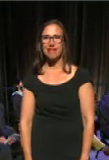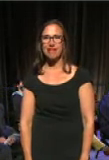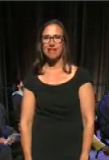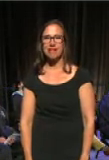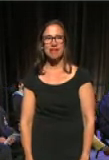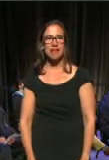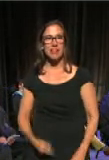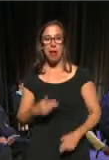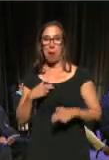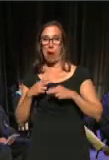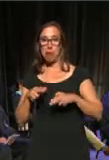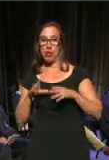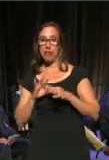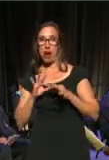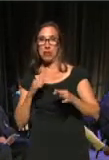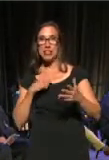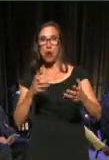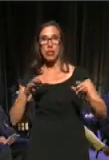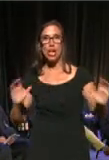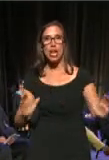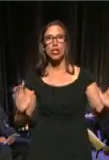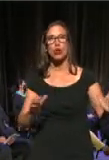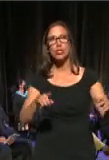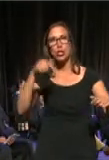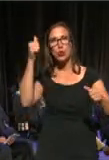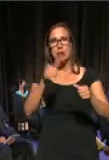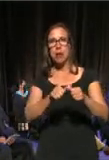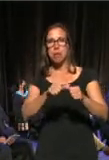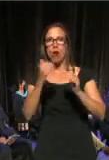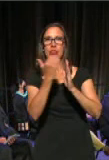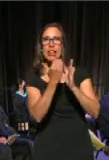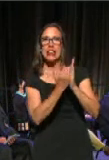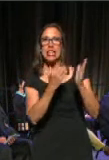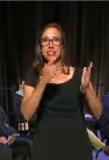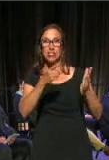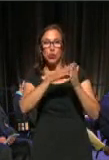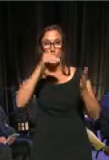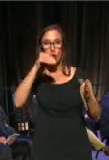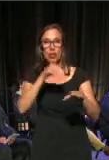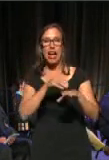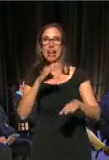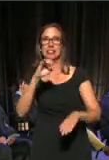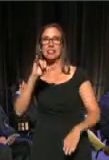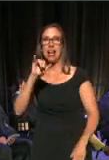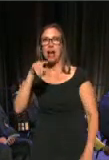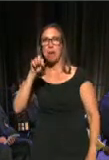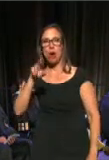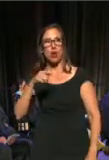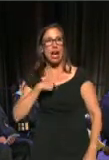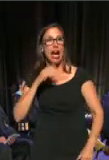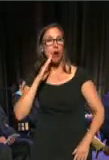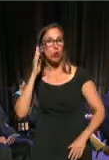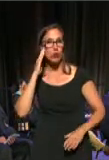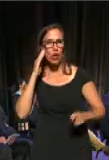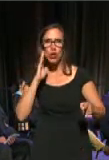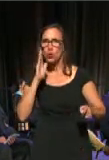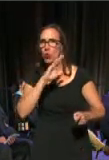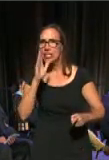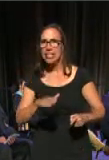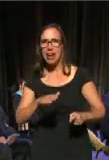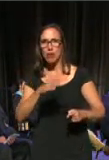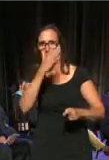In my brief comments this evening, I want to encourage you to remember the lessons learned at Cypress Park. I will know you'll never forget the